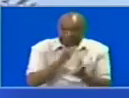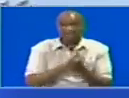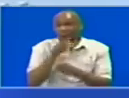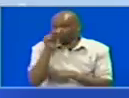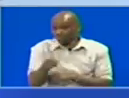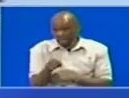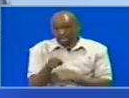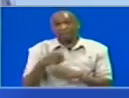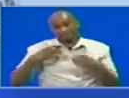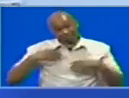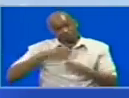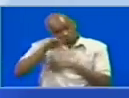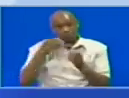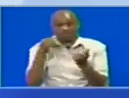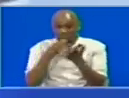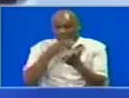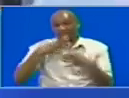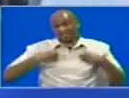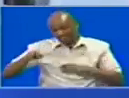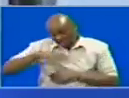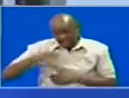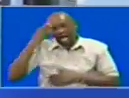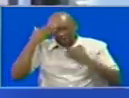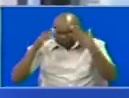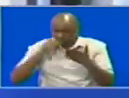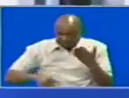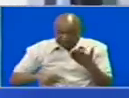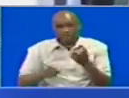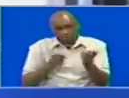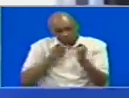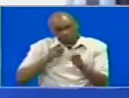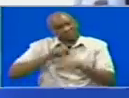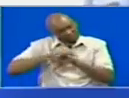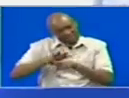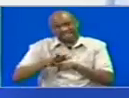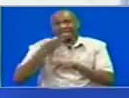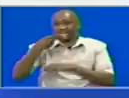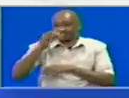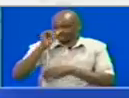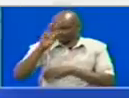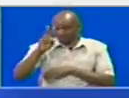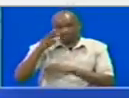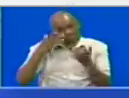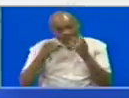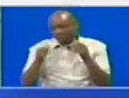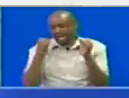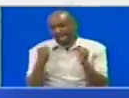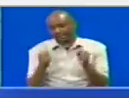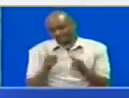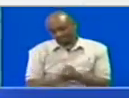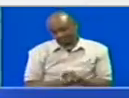hand, stakeholders in the health sector are wary that control of the spread of HIV could get out of